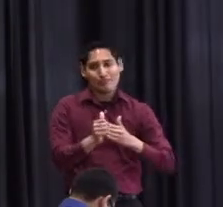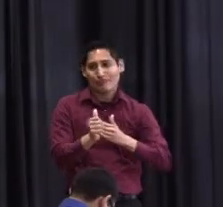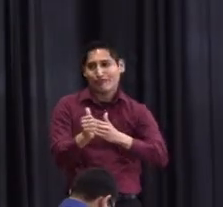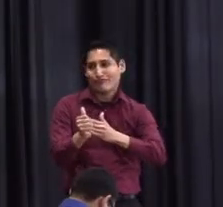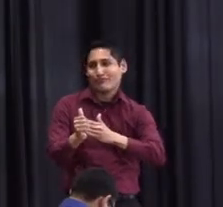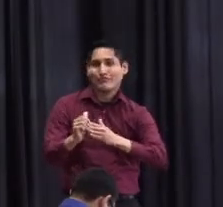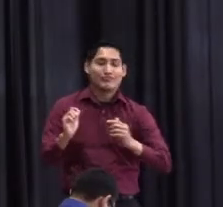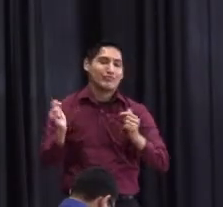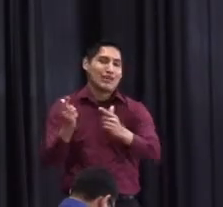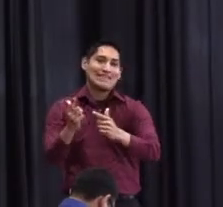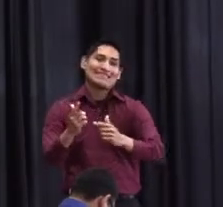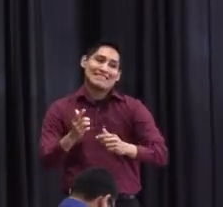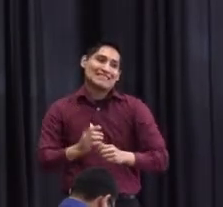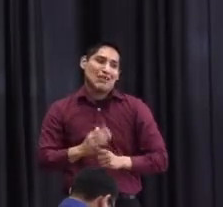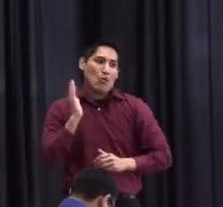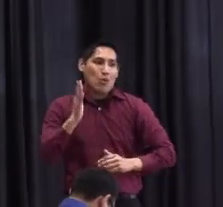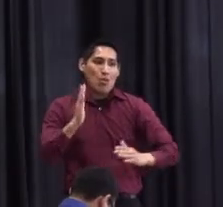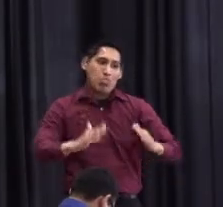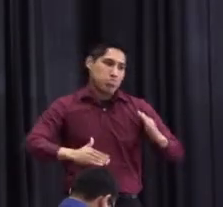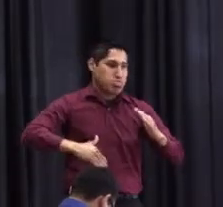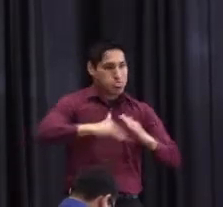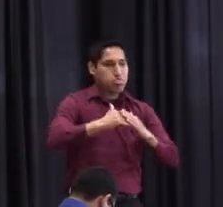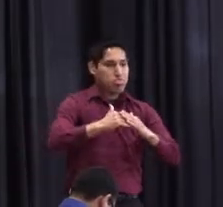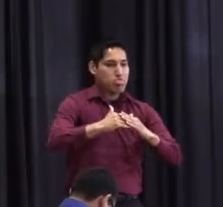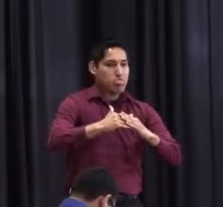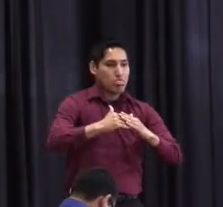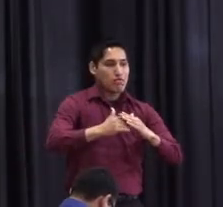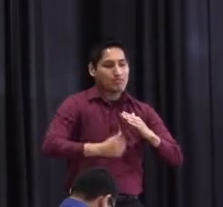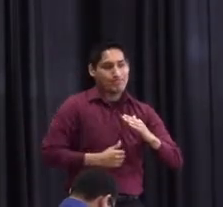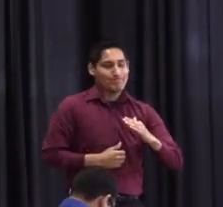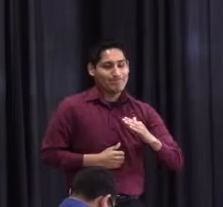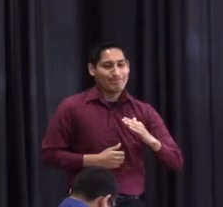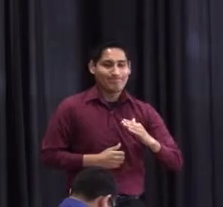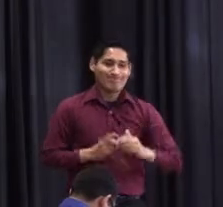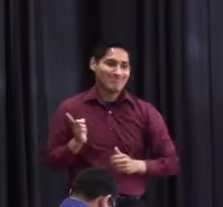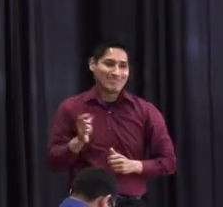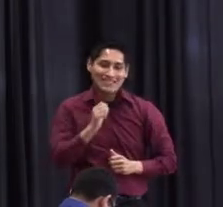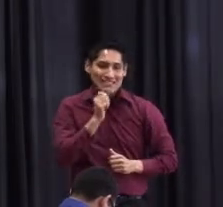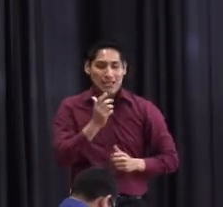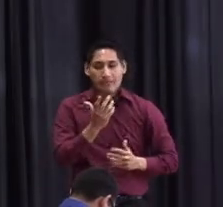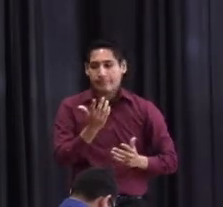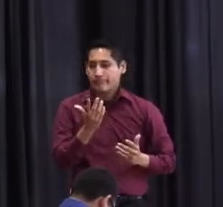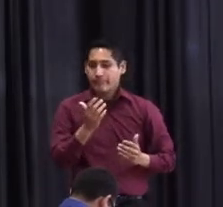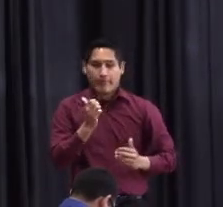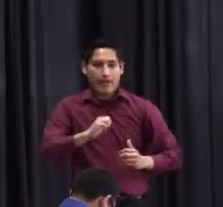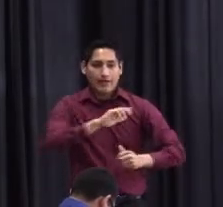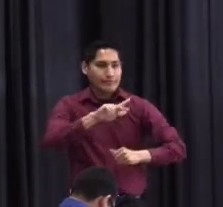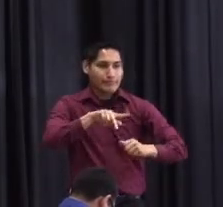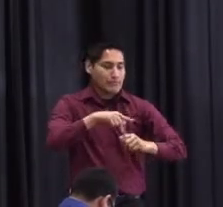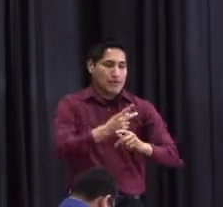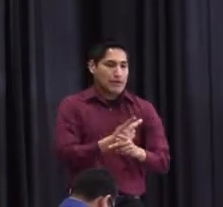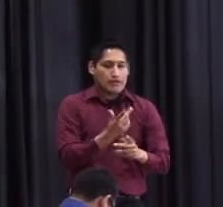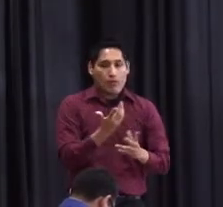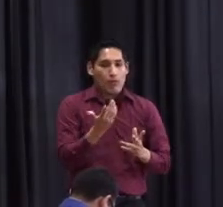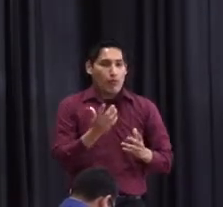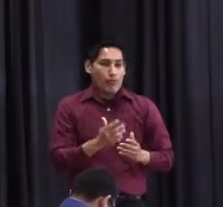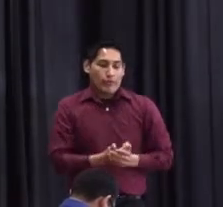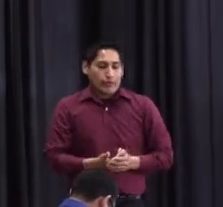are limits to science. This is not any kind of a dig on